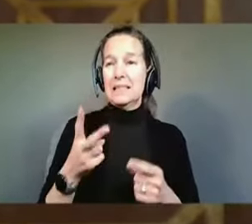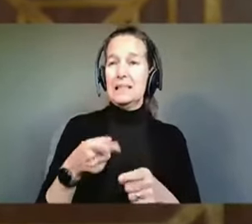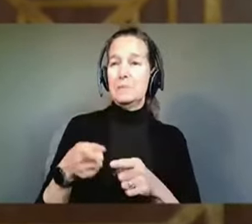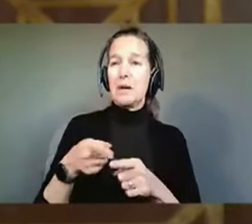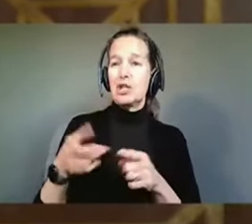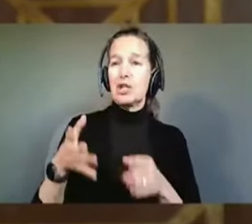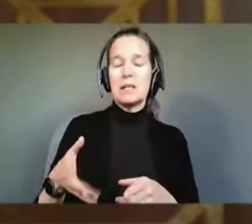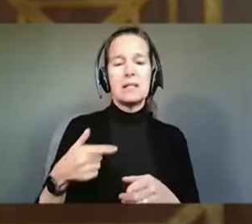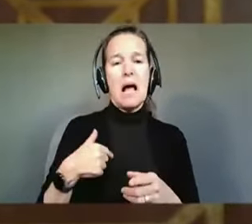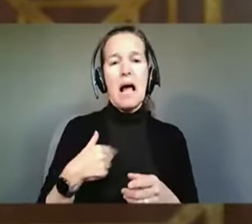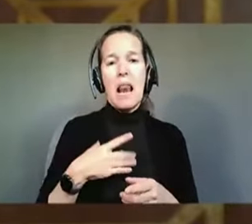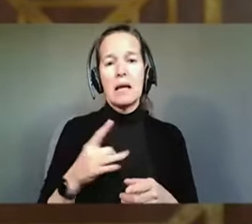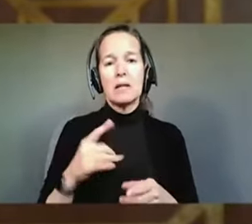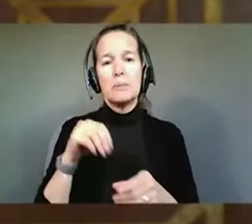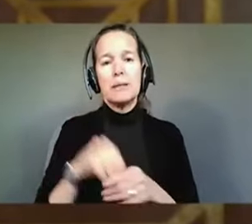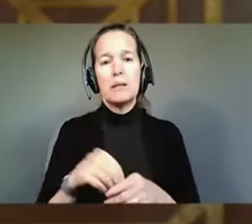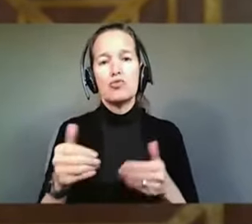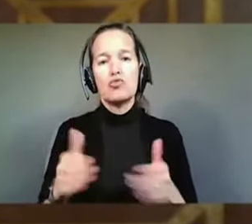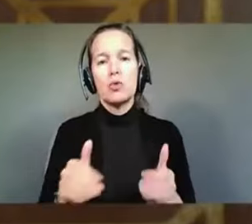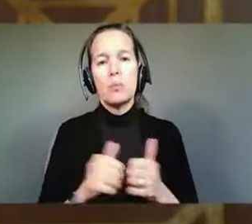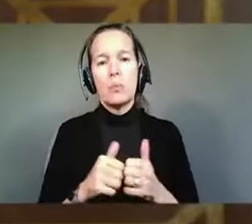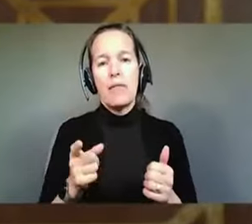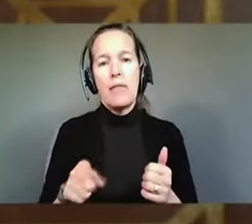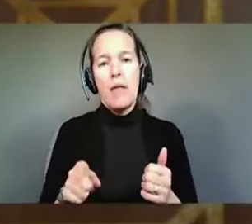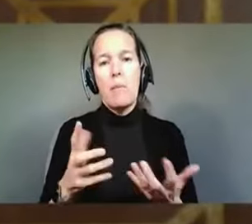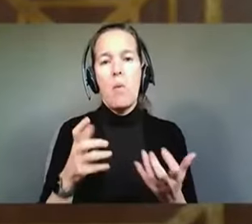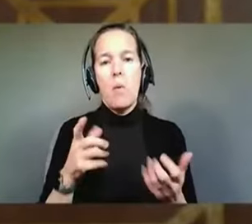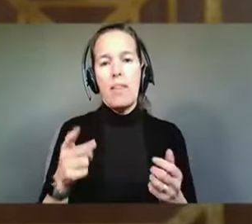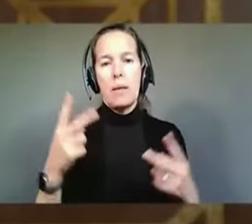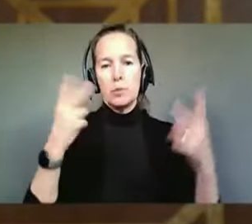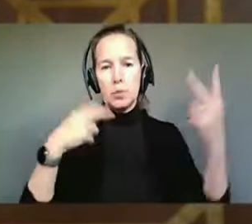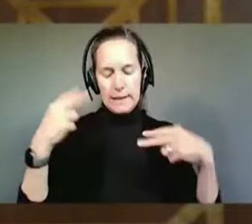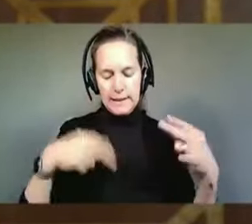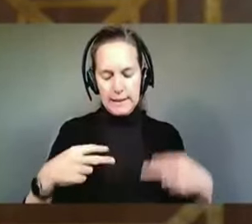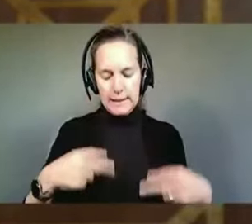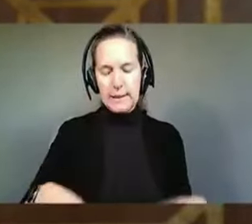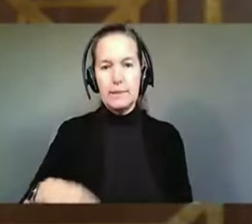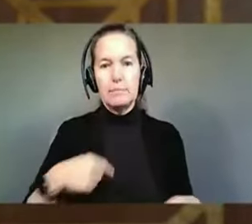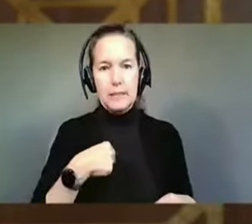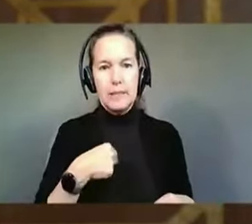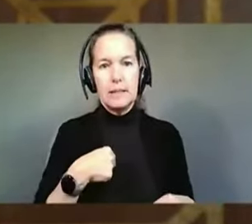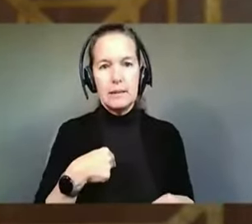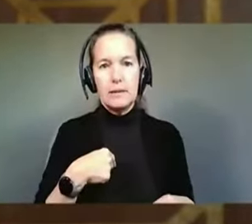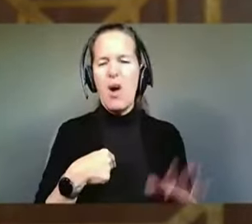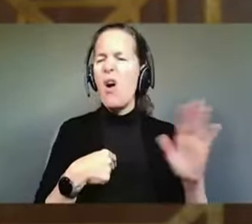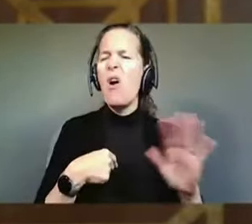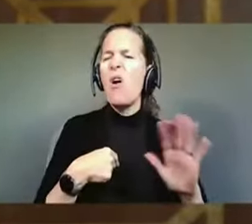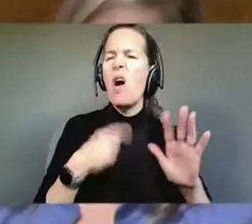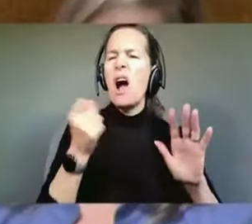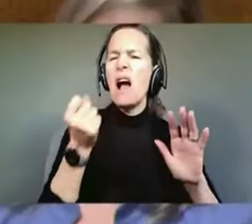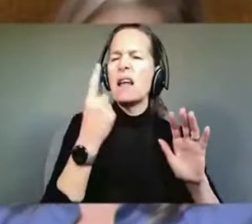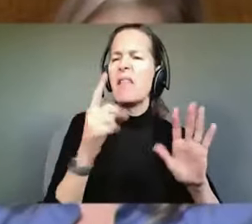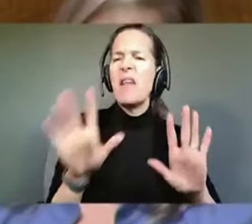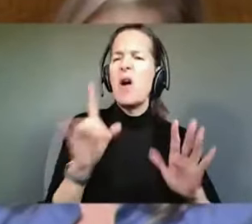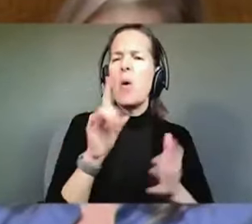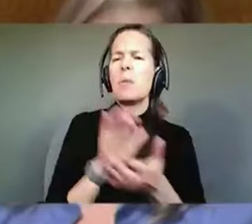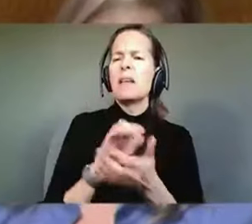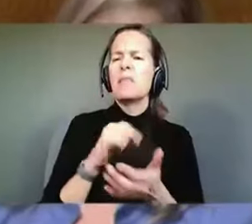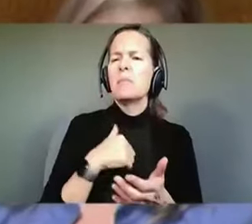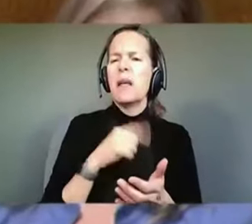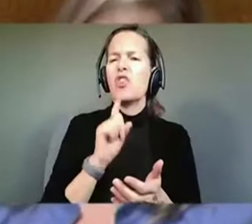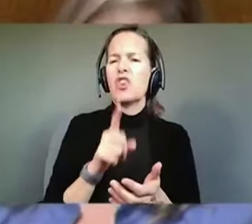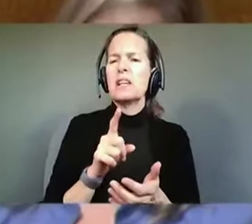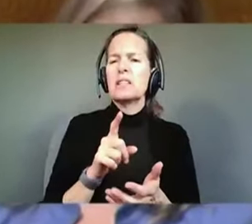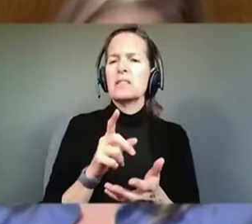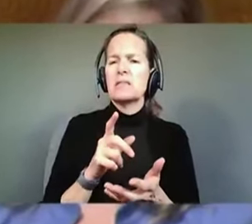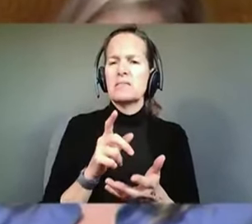to be in the room with them. I want them to see me, all of me. Oh, I get that. Believe me, there's a therapeutic aspect to that